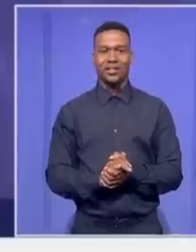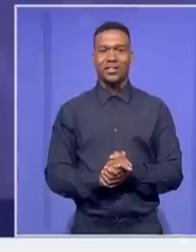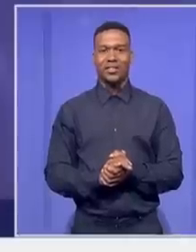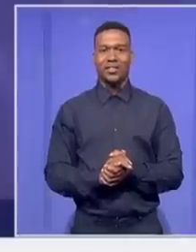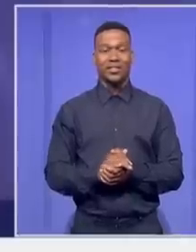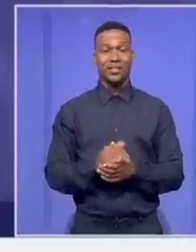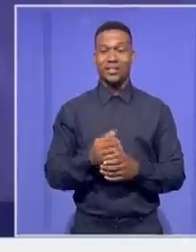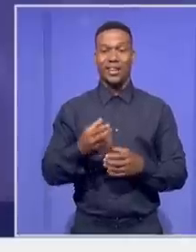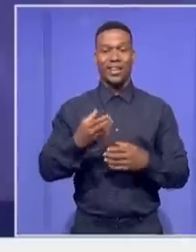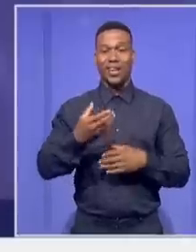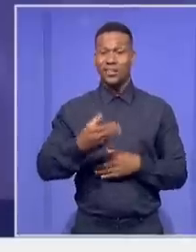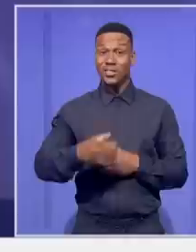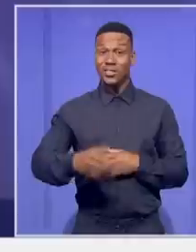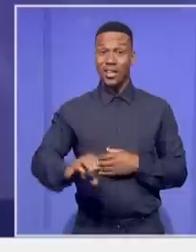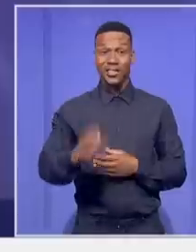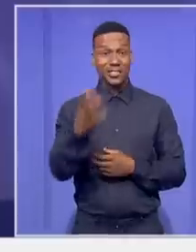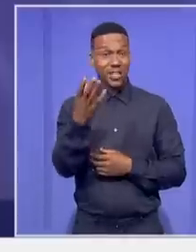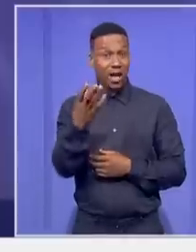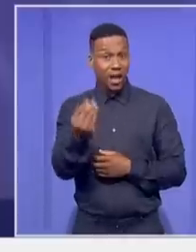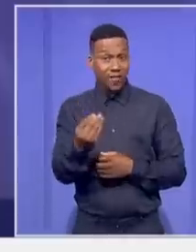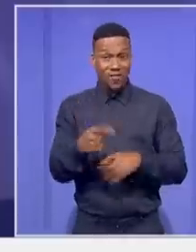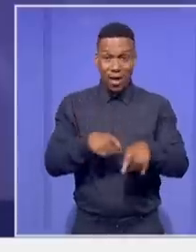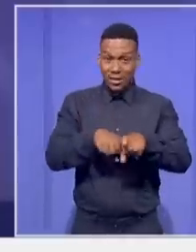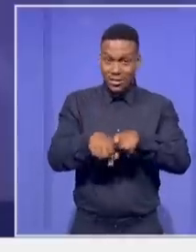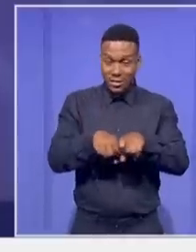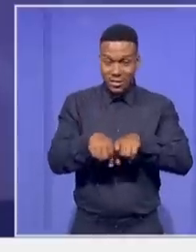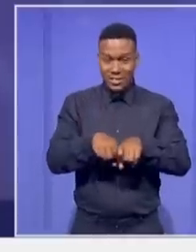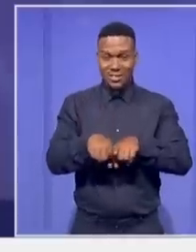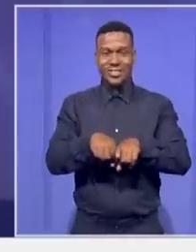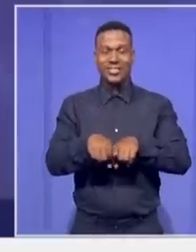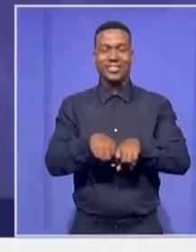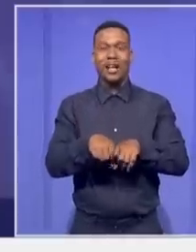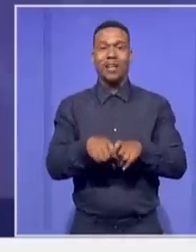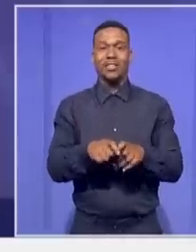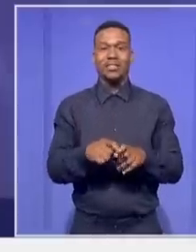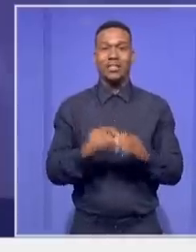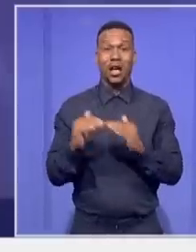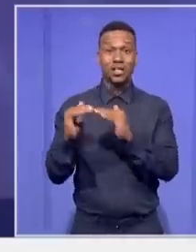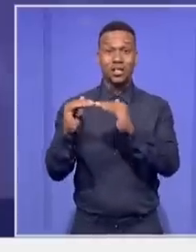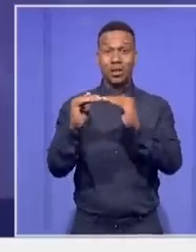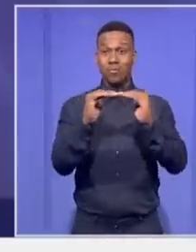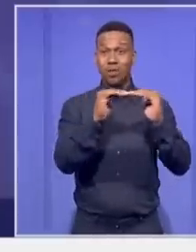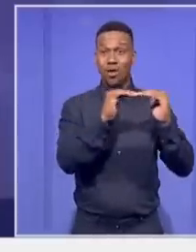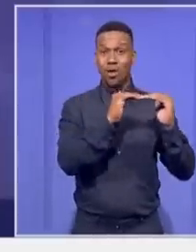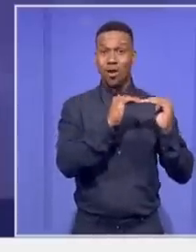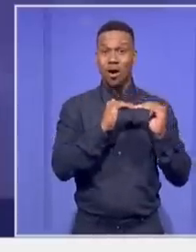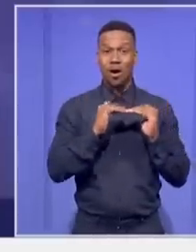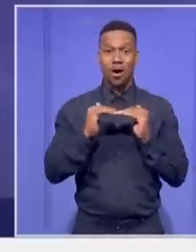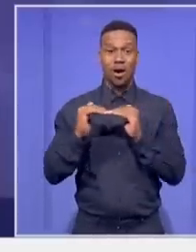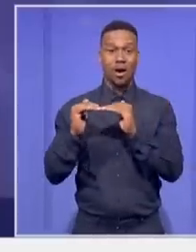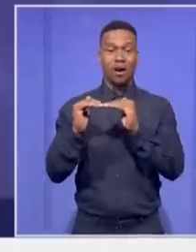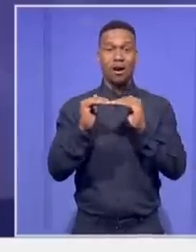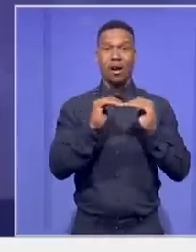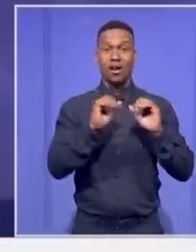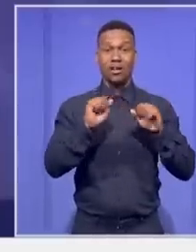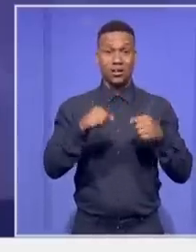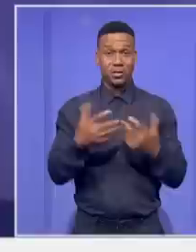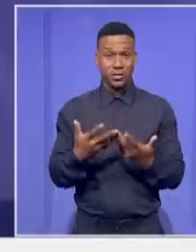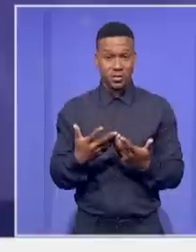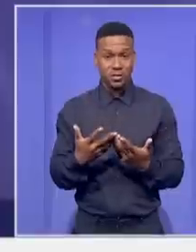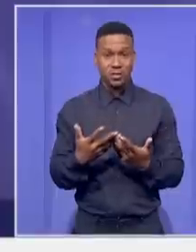We have a chance to put to the test for the first time in the history of our democracy the most fundamental aspect of